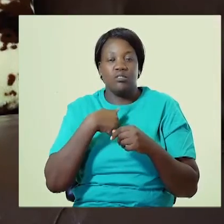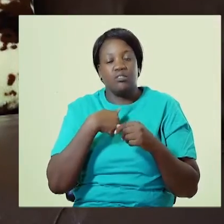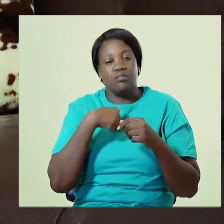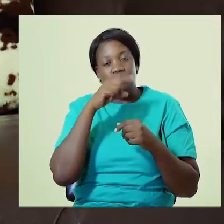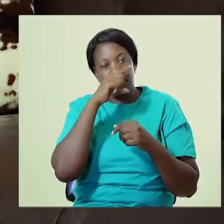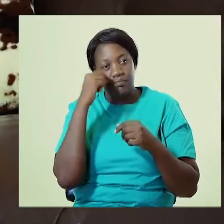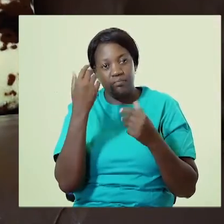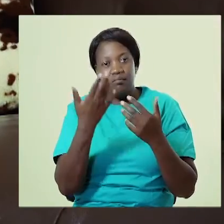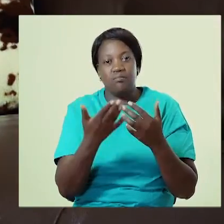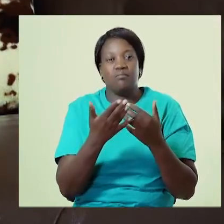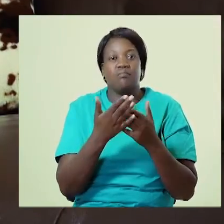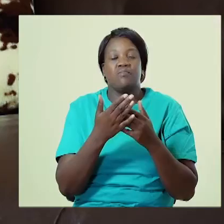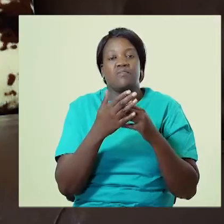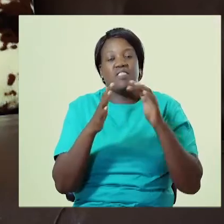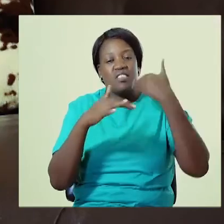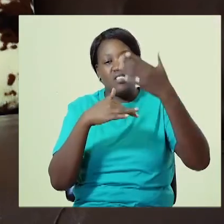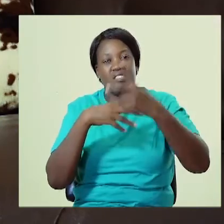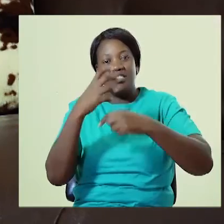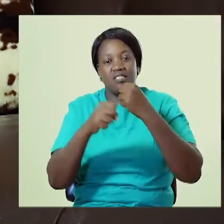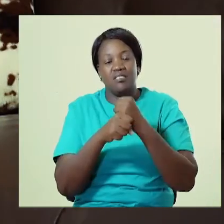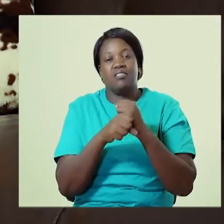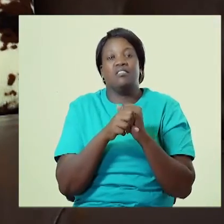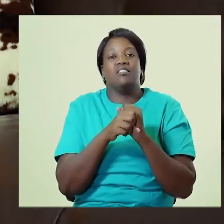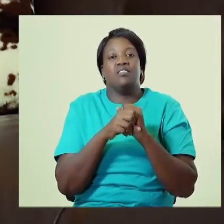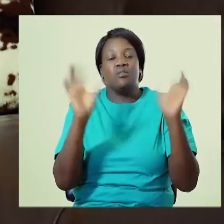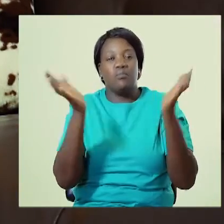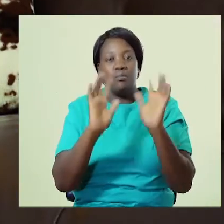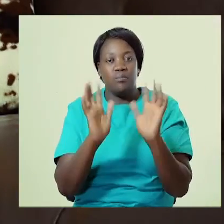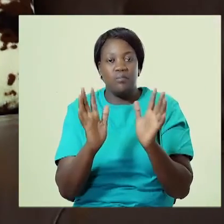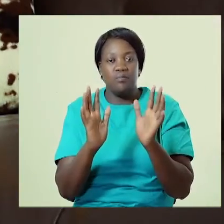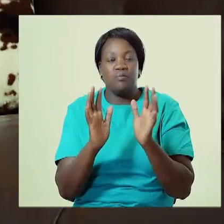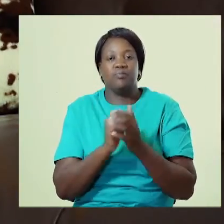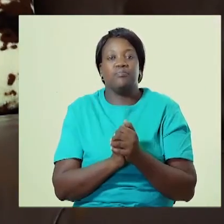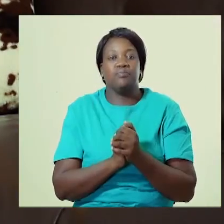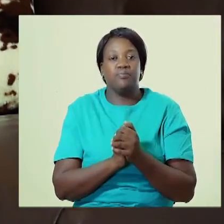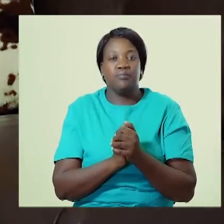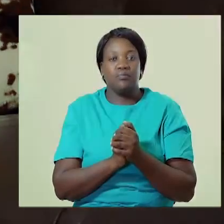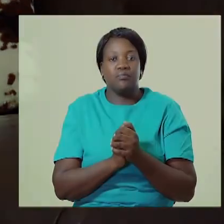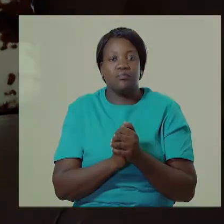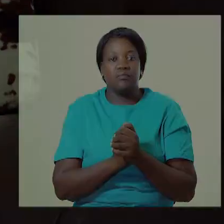Jean-Caroline Kazimbu, until the next series. Goodbye and take care.